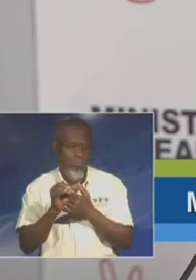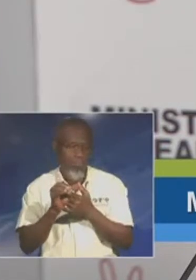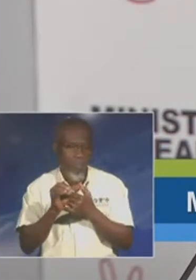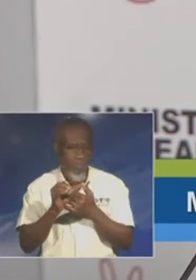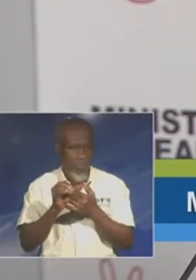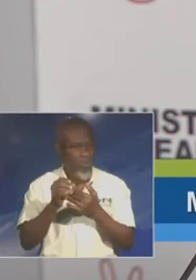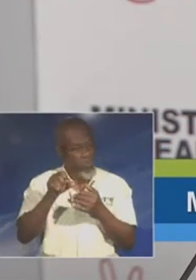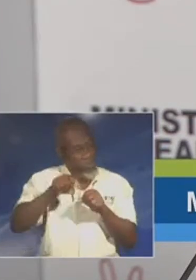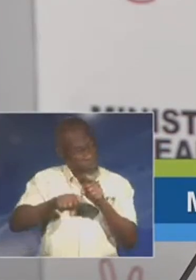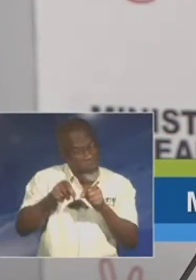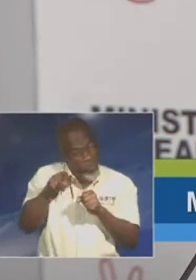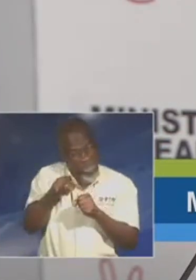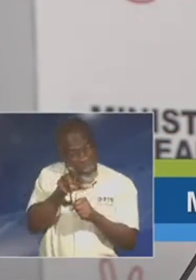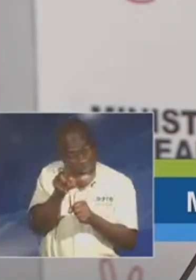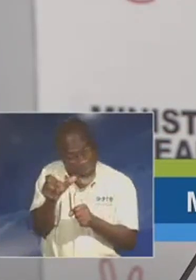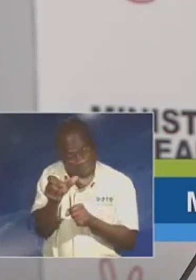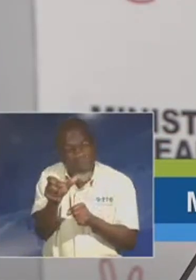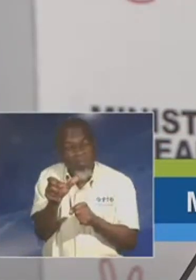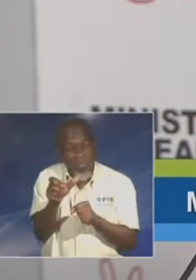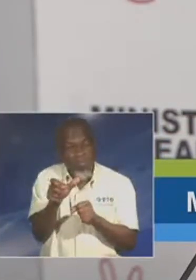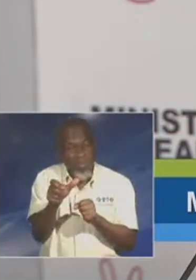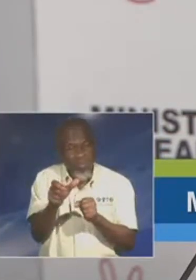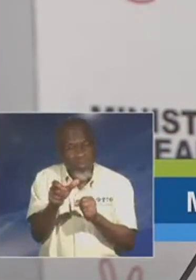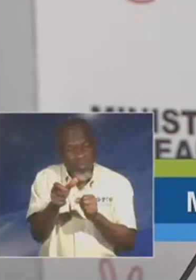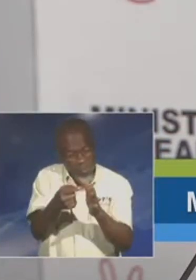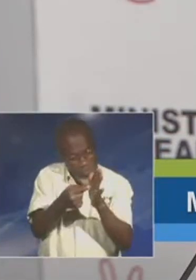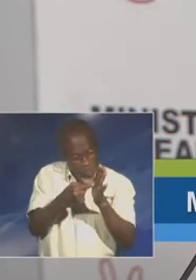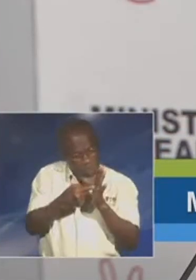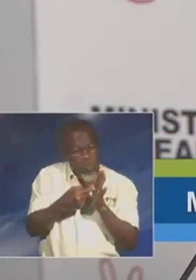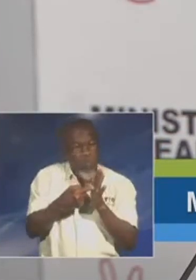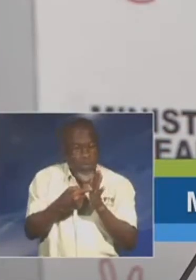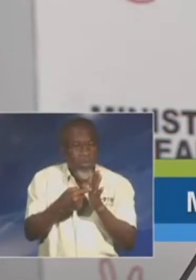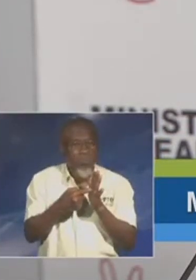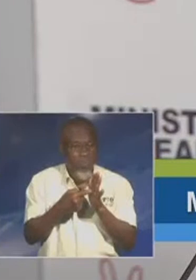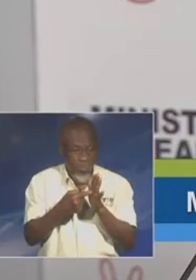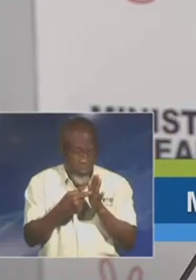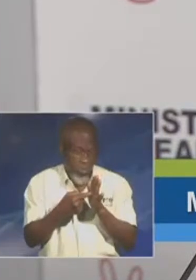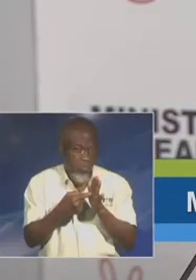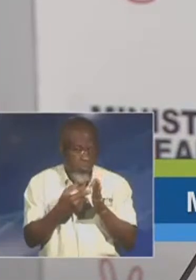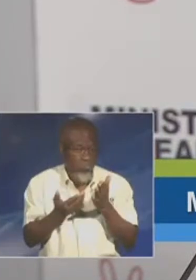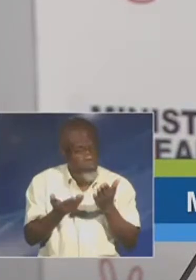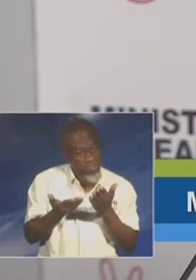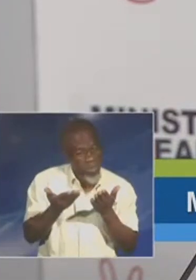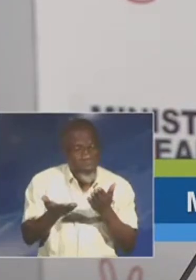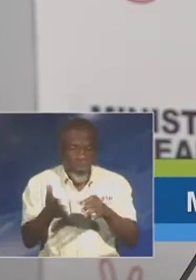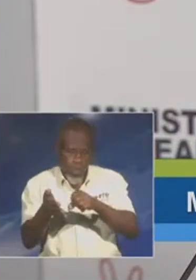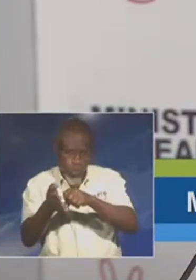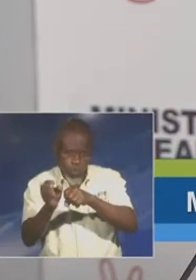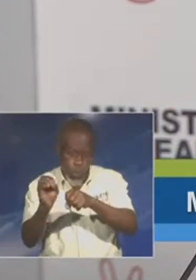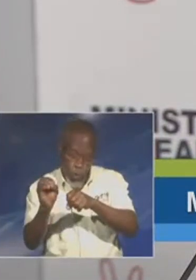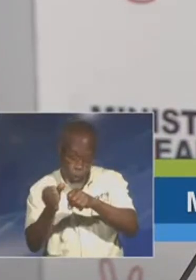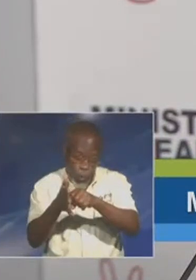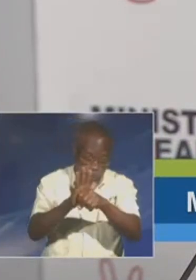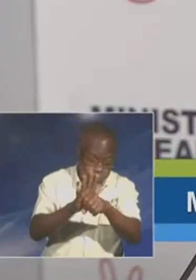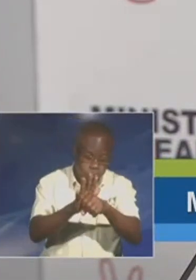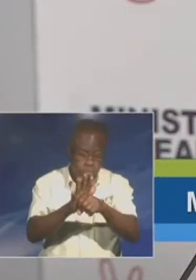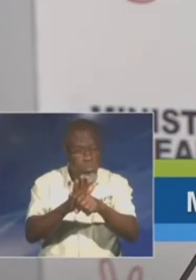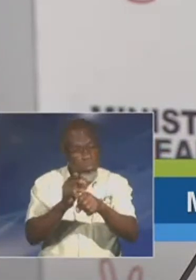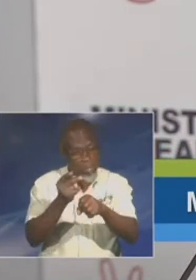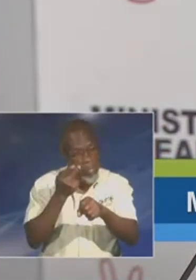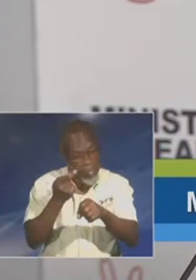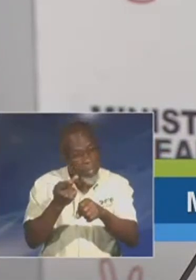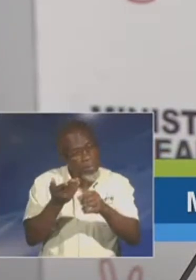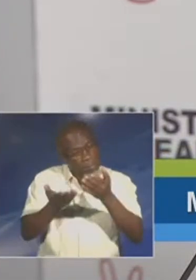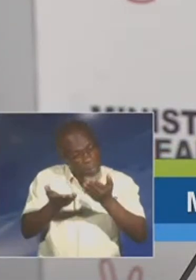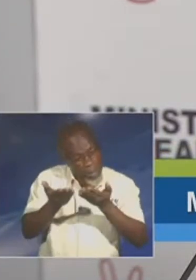that statistic, which is an indicator, does demonstrate that the Omicron variant appears to be